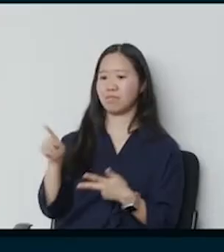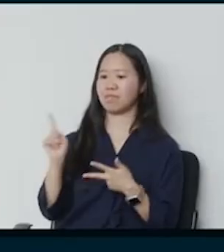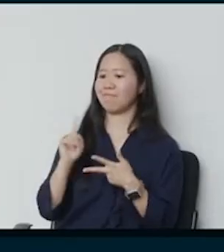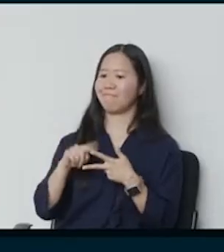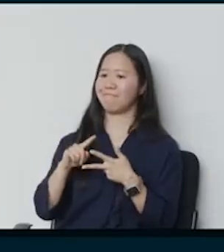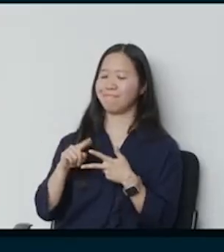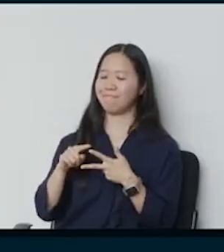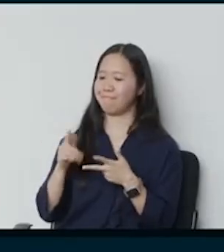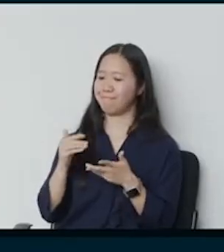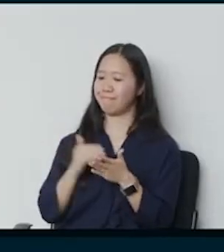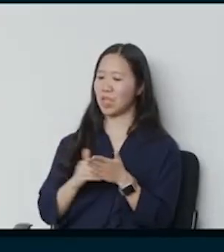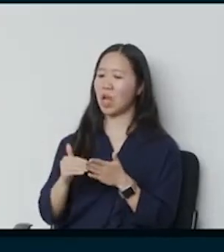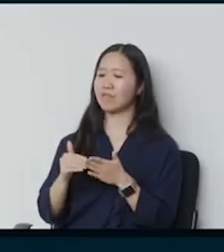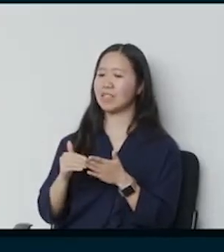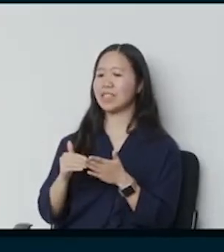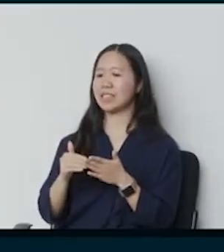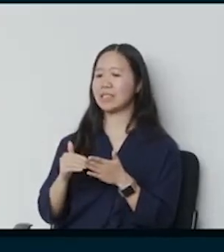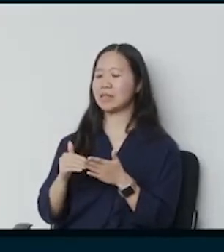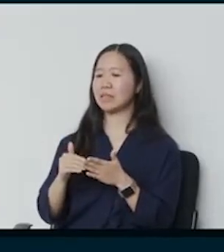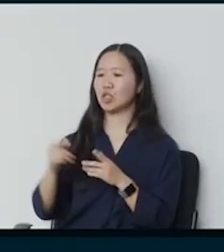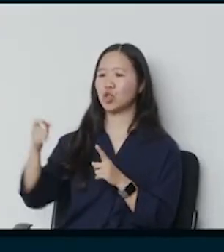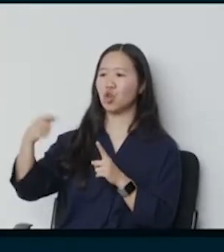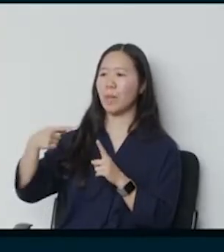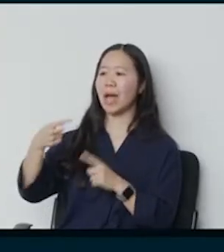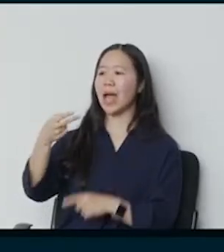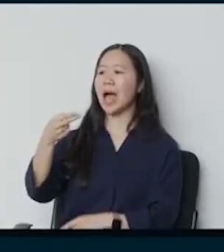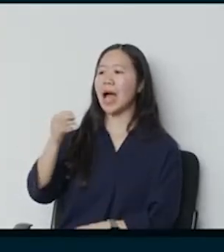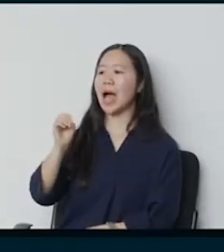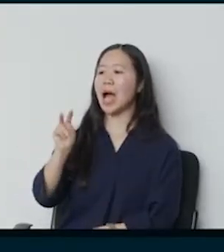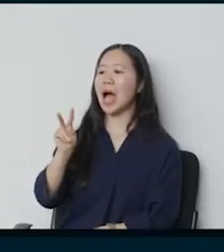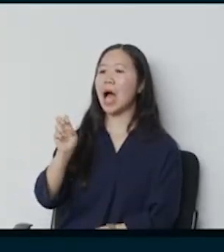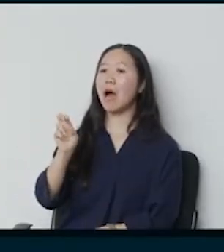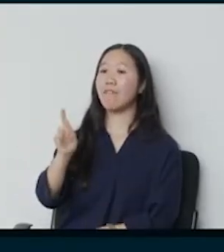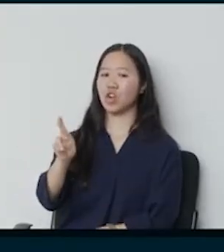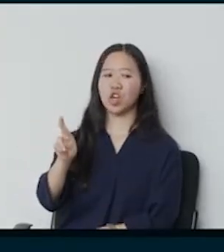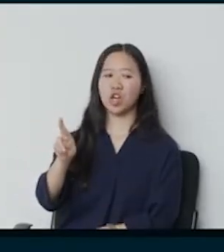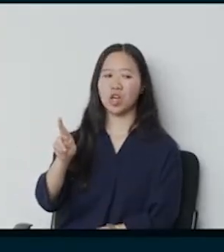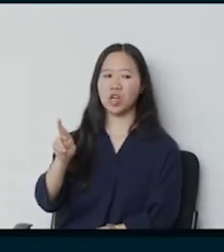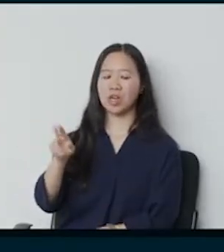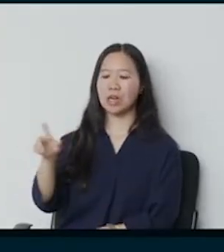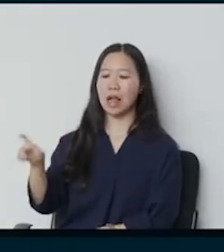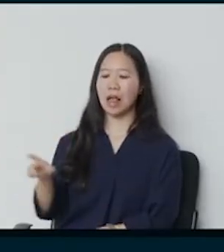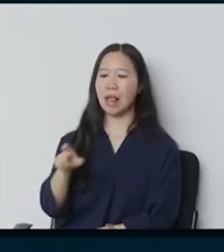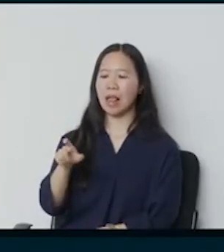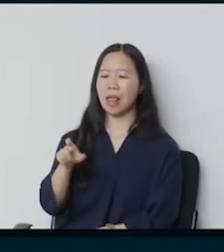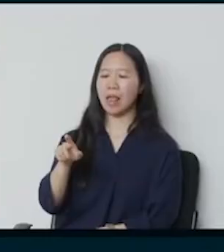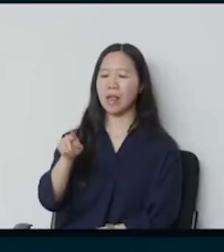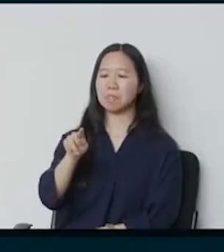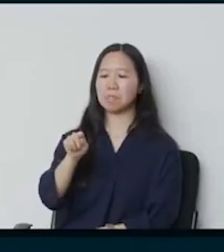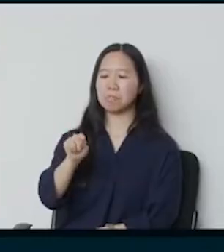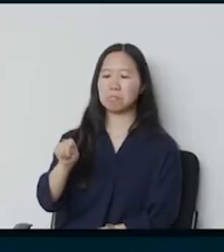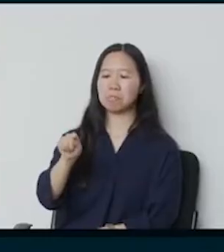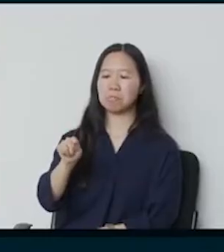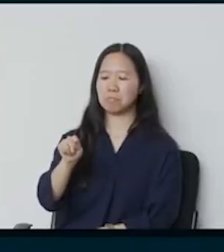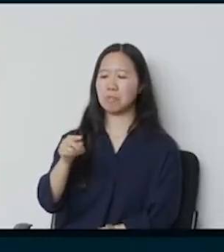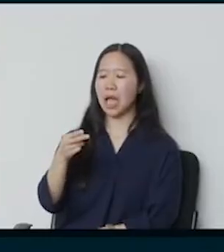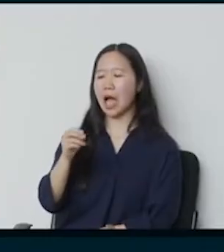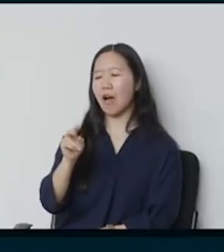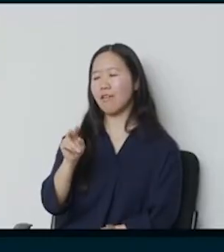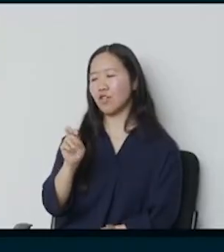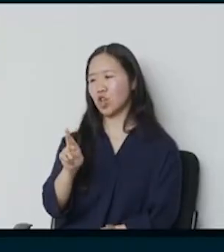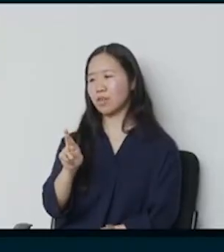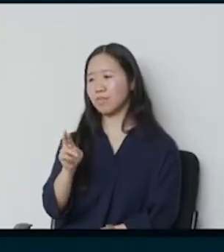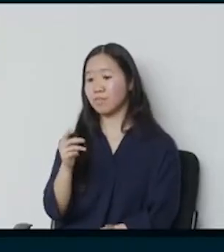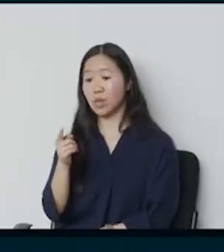often triggered by hover. It's so mouse focused. And so then when you're one person thinking about